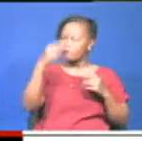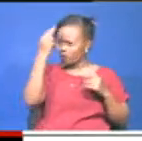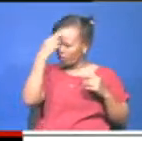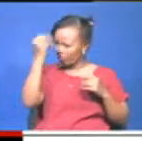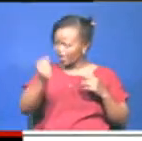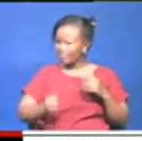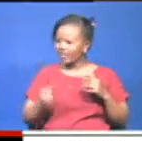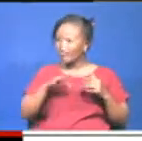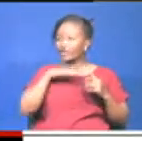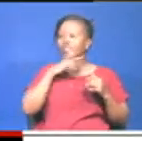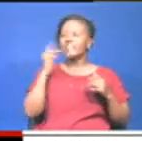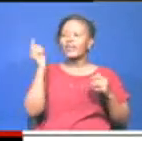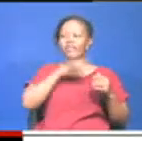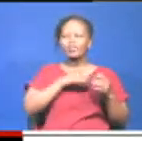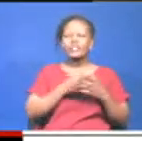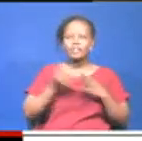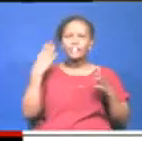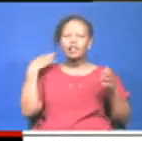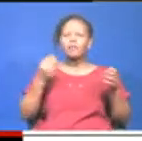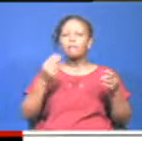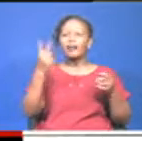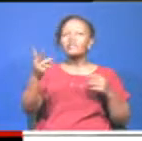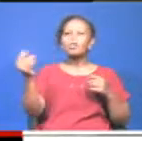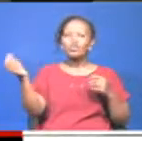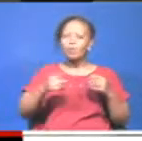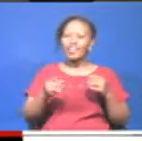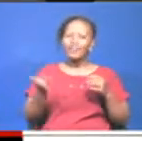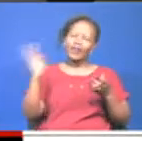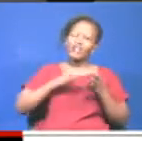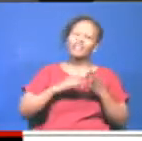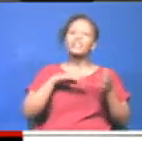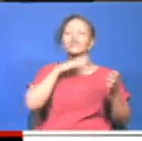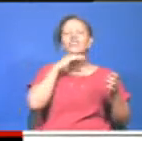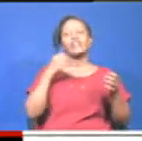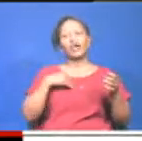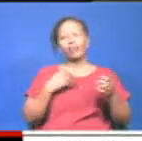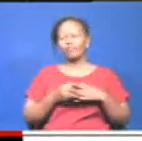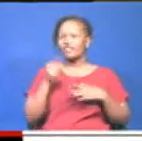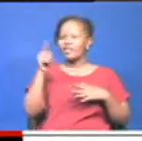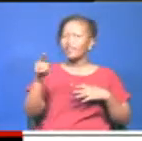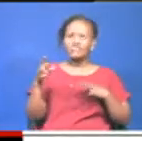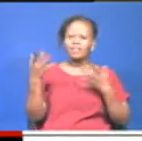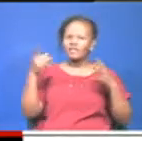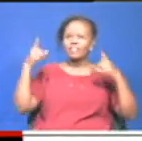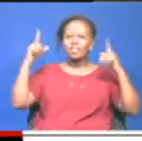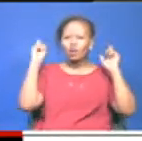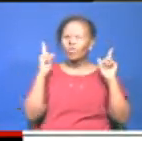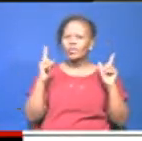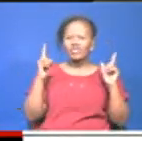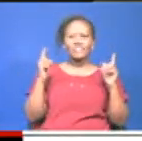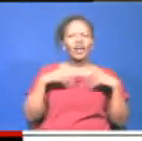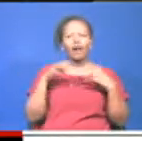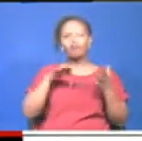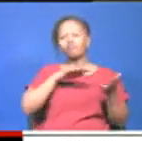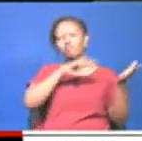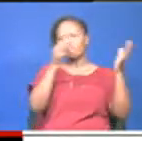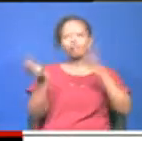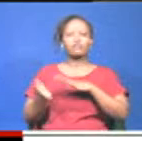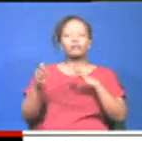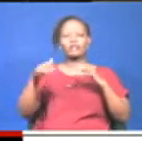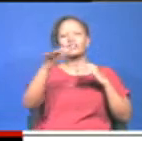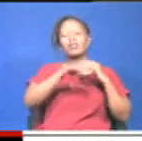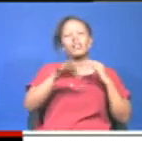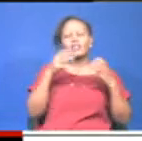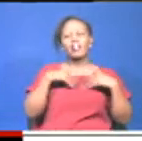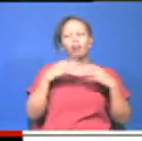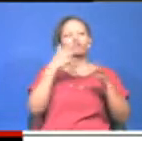ama mwezi ijaisha, ndio hii kesi ingine tuko nayo leo. Ukiangalia iroli hiko mahali mbaya. Imekuja kuanguka kwa Webridge. Tafasali serikali